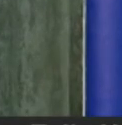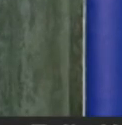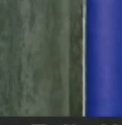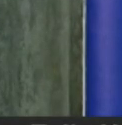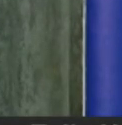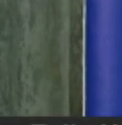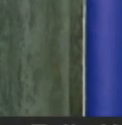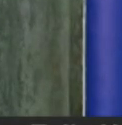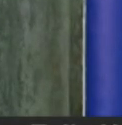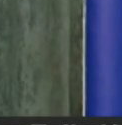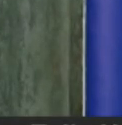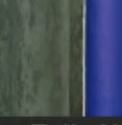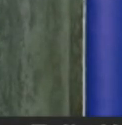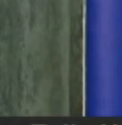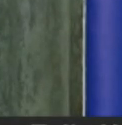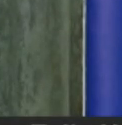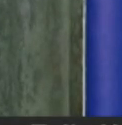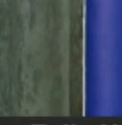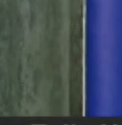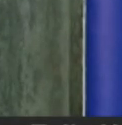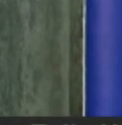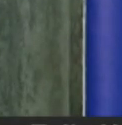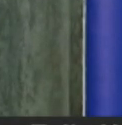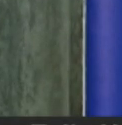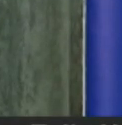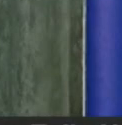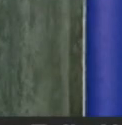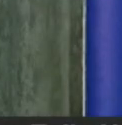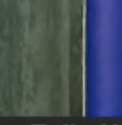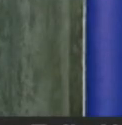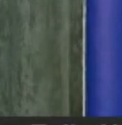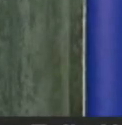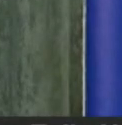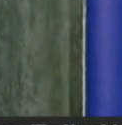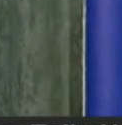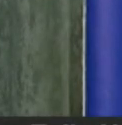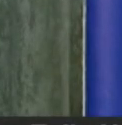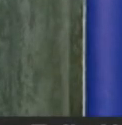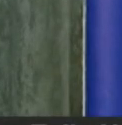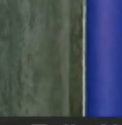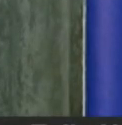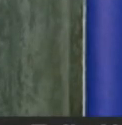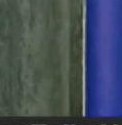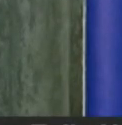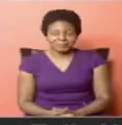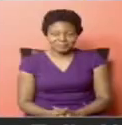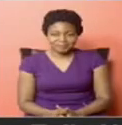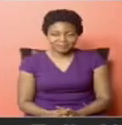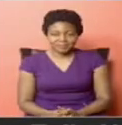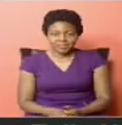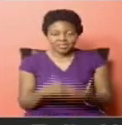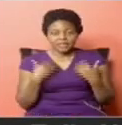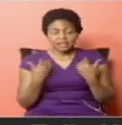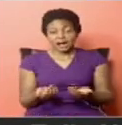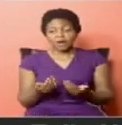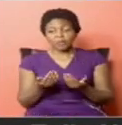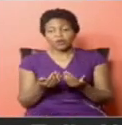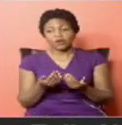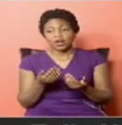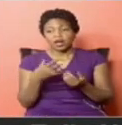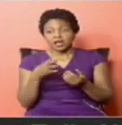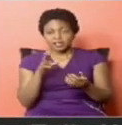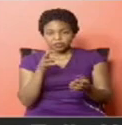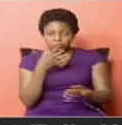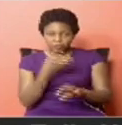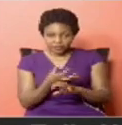of handling vulnerable issues at the most highest strategic level. Therefore, we couldn't have got